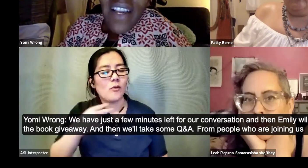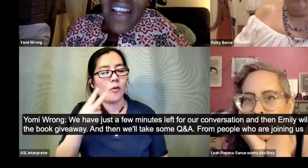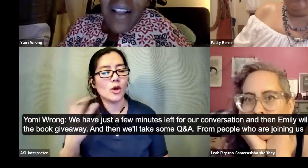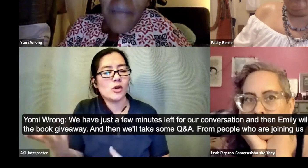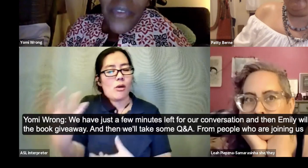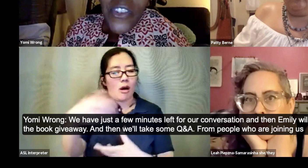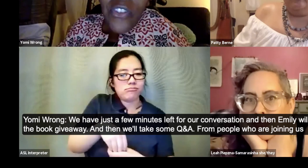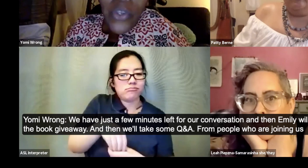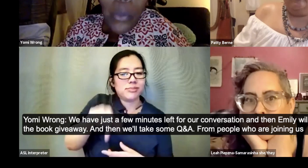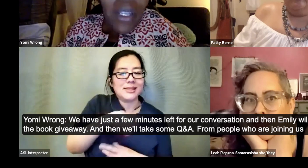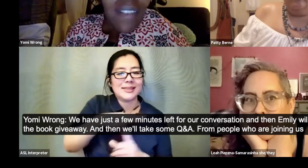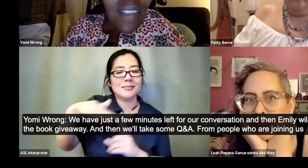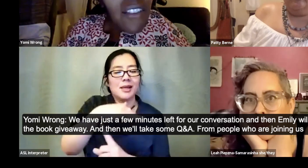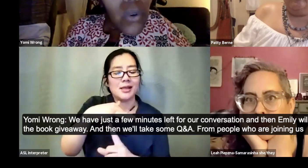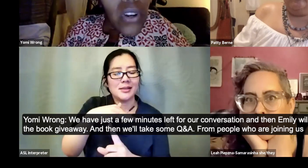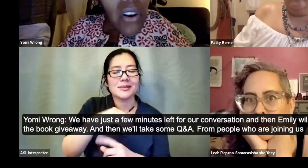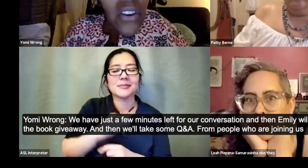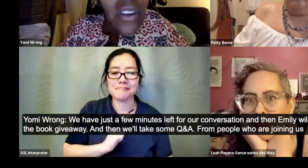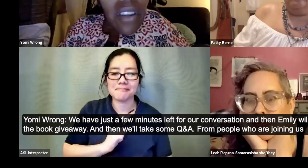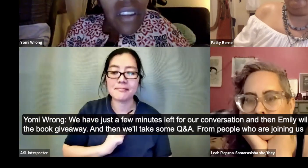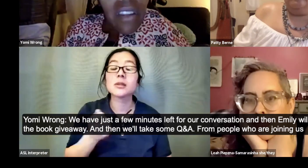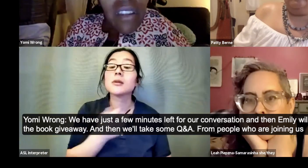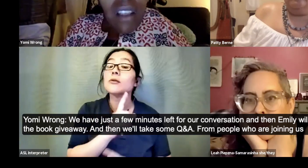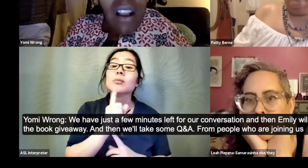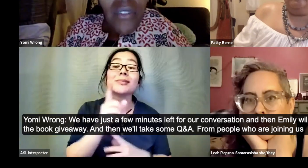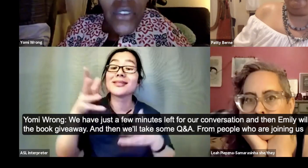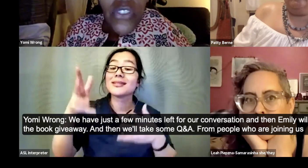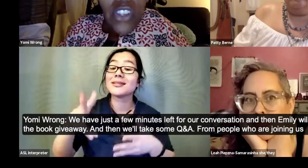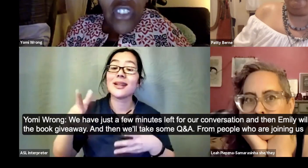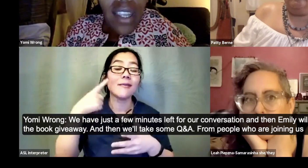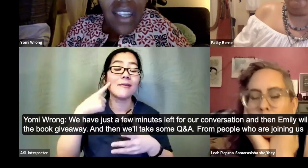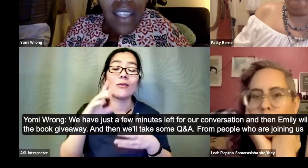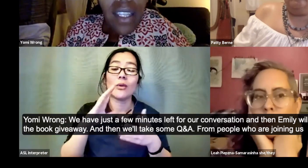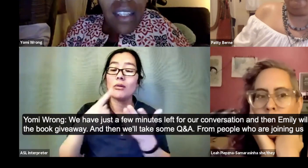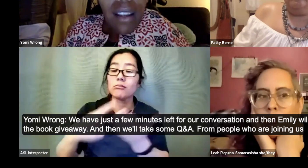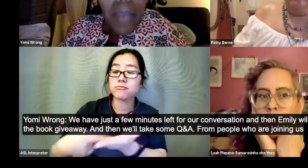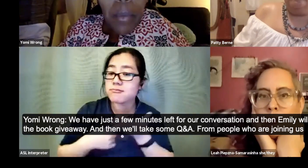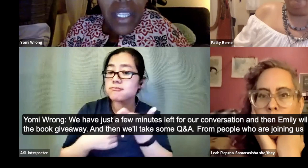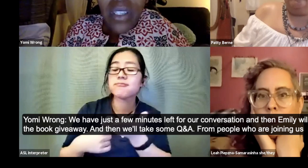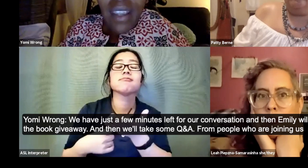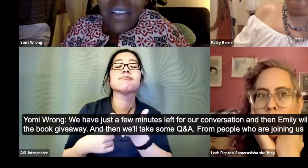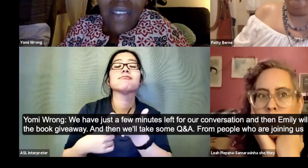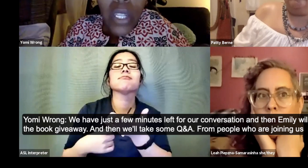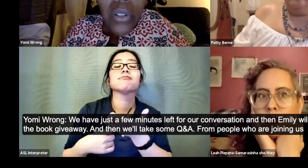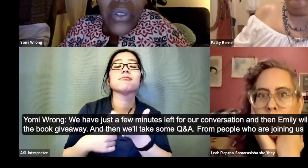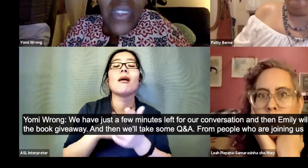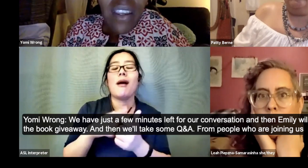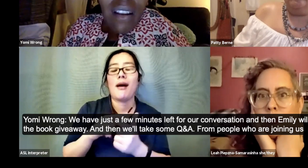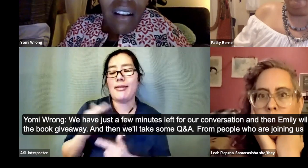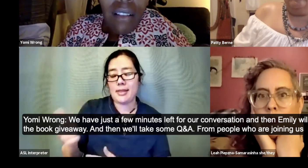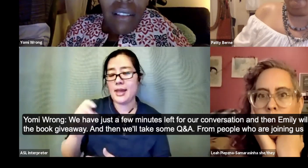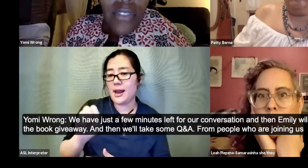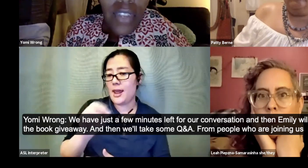have just a few minutes left for our conversation, and then Emily will announce